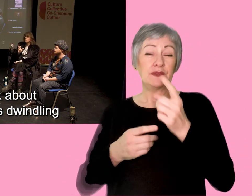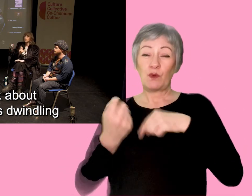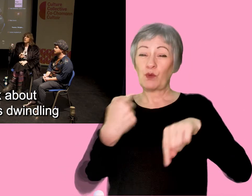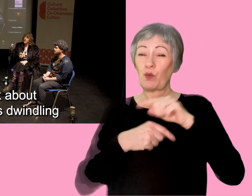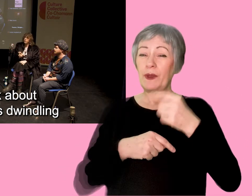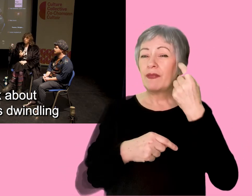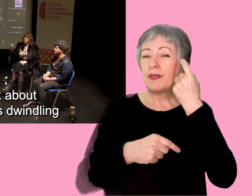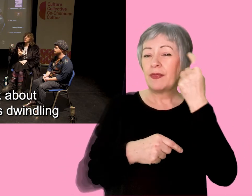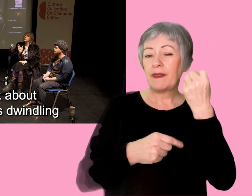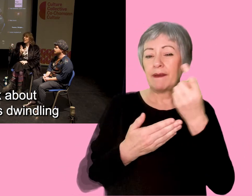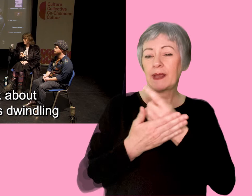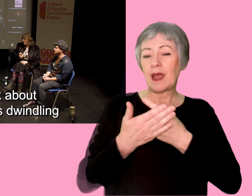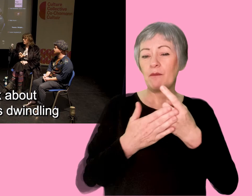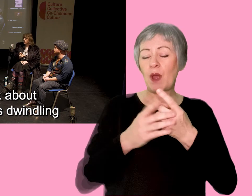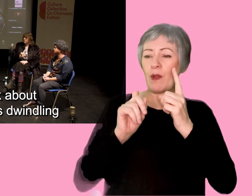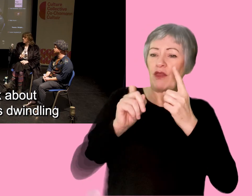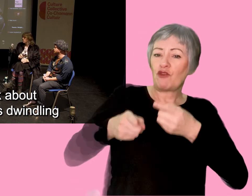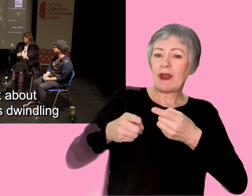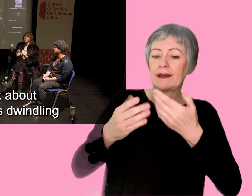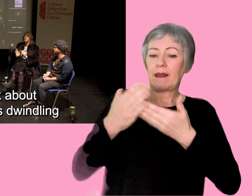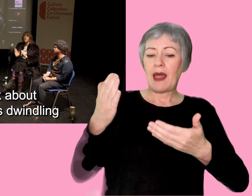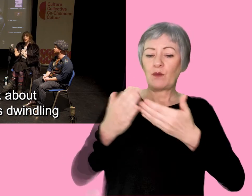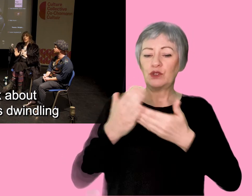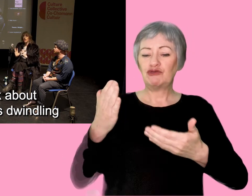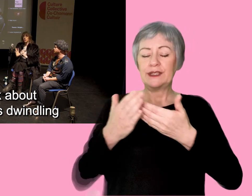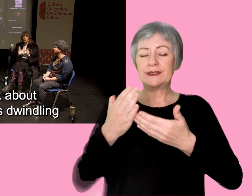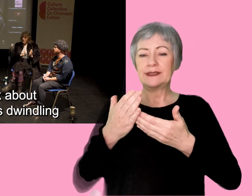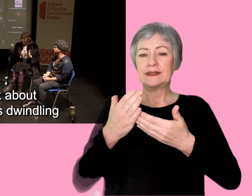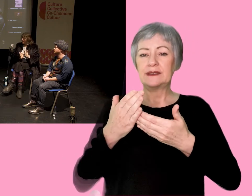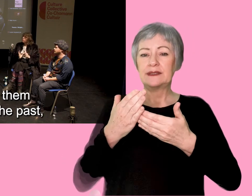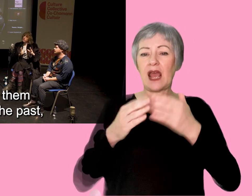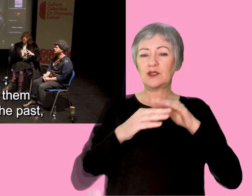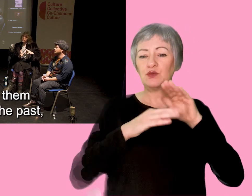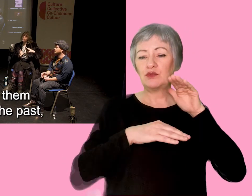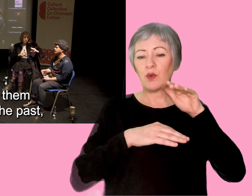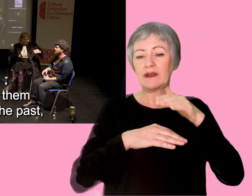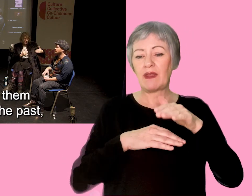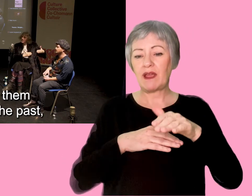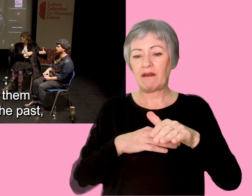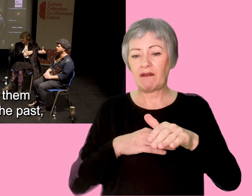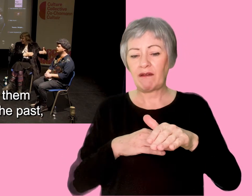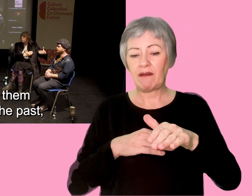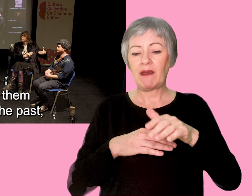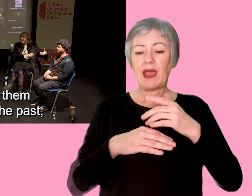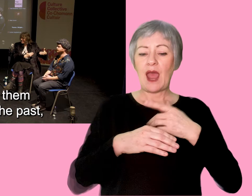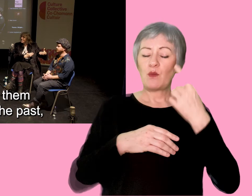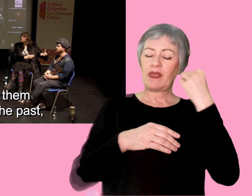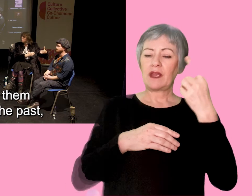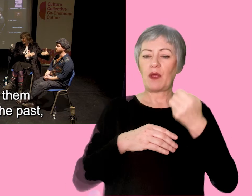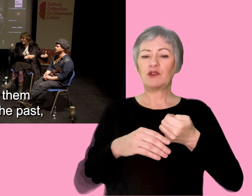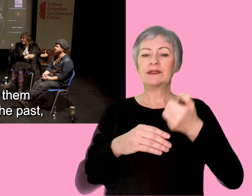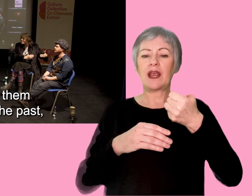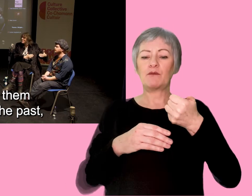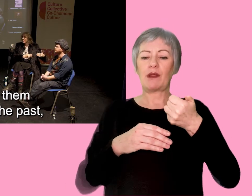think about threatened languages as dwindling, and we think about them kind of in this temporality of